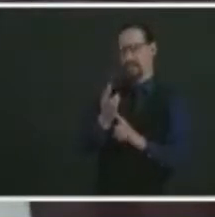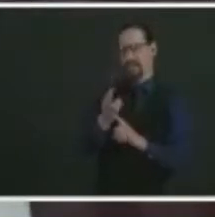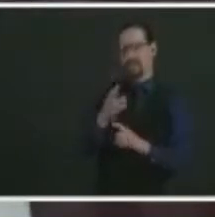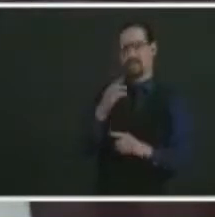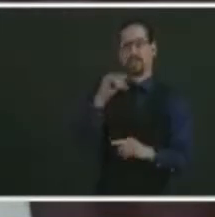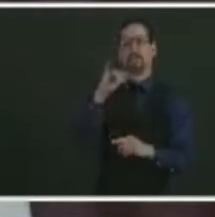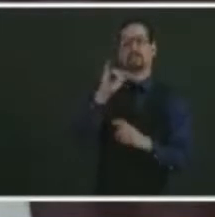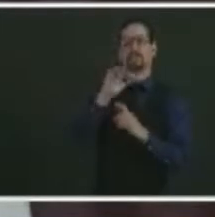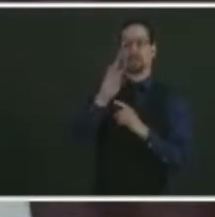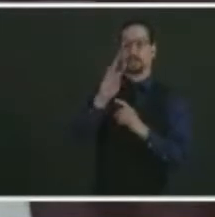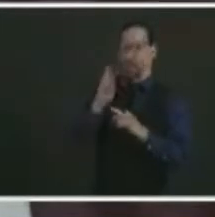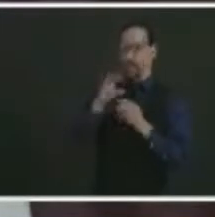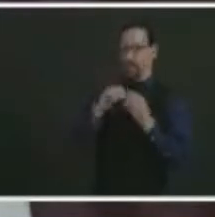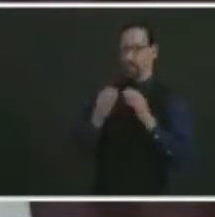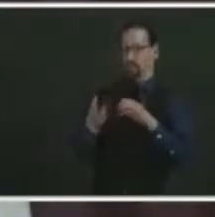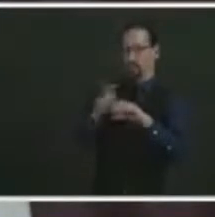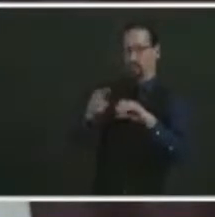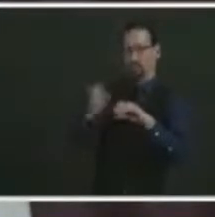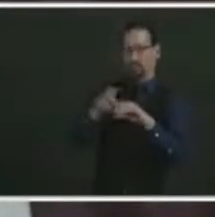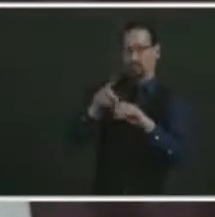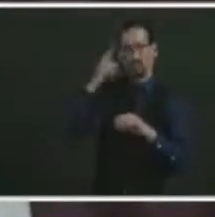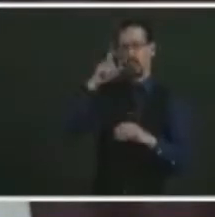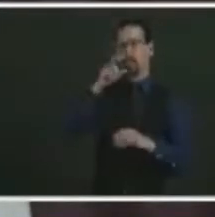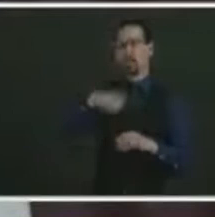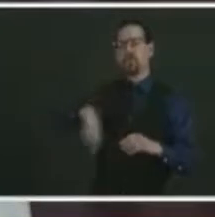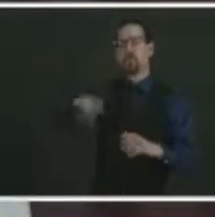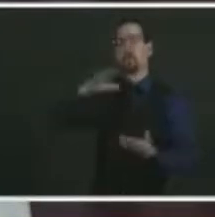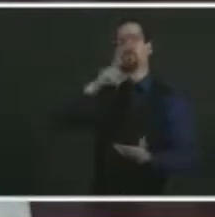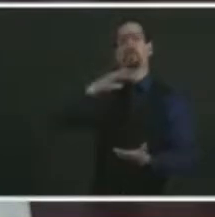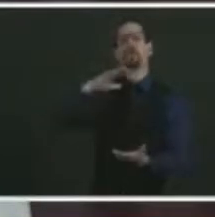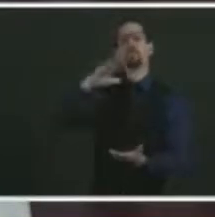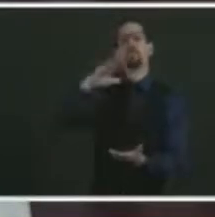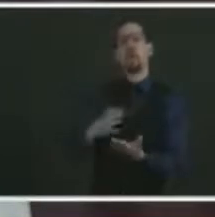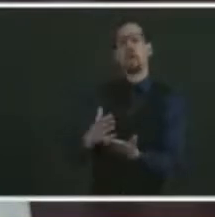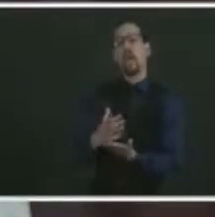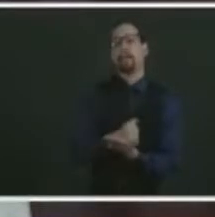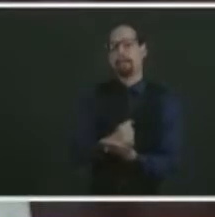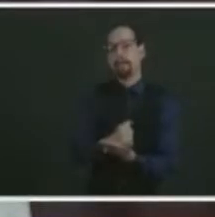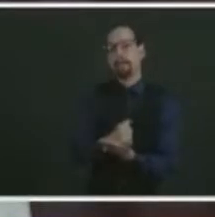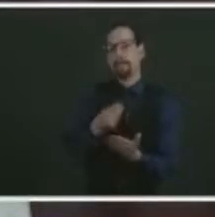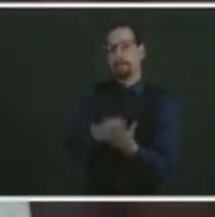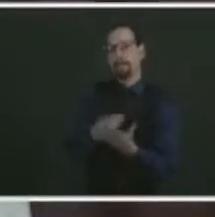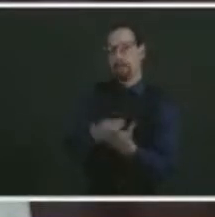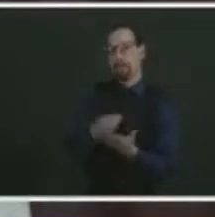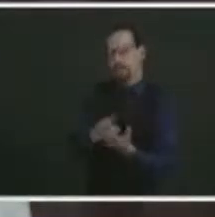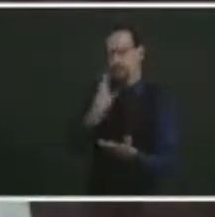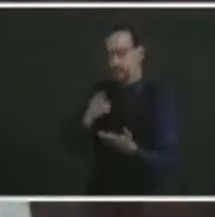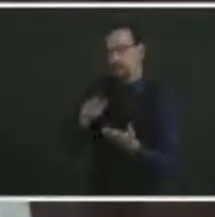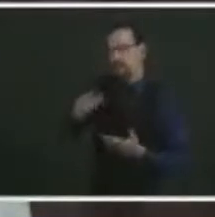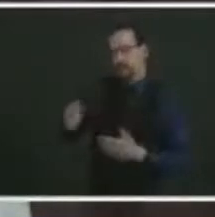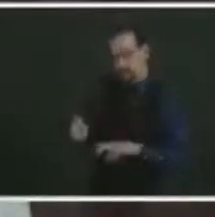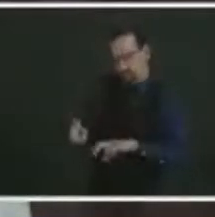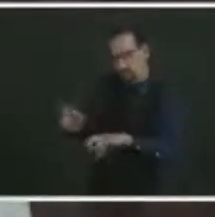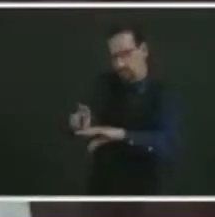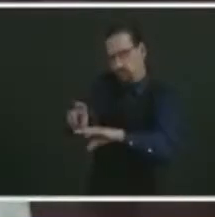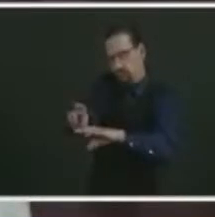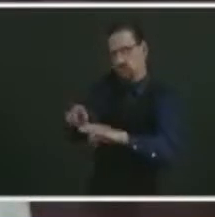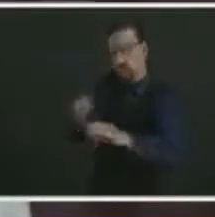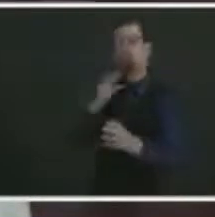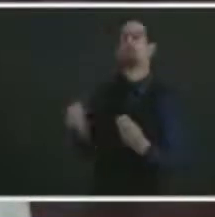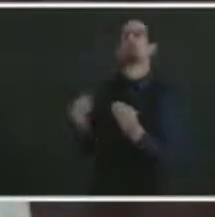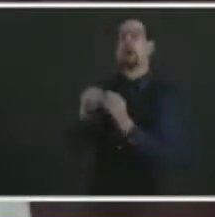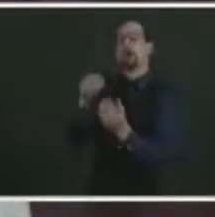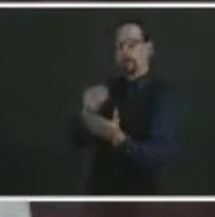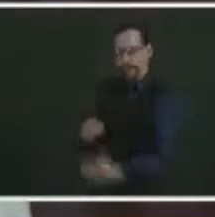$600 for our lower wage employees, they will likely actually make a little bit more as a part of the